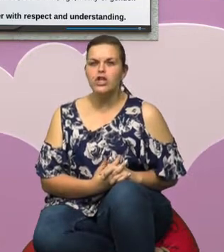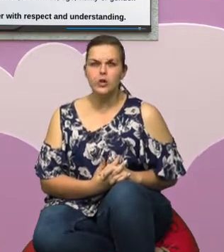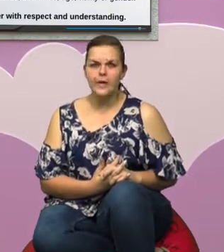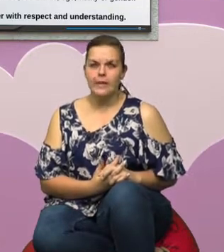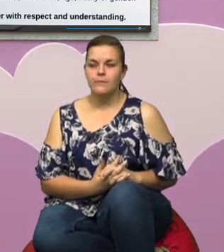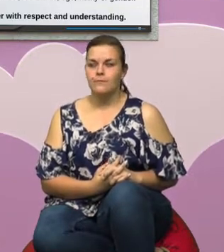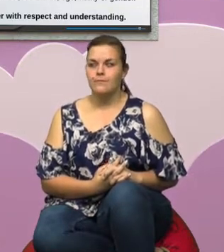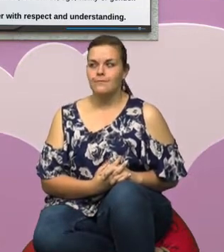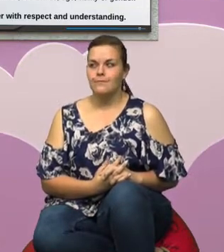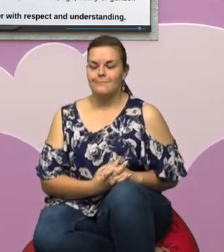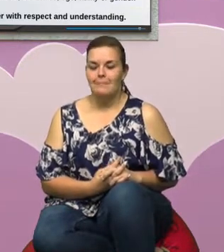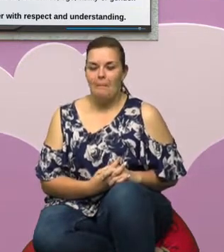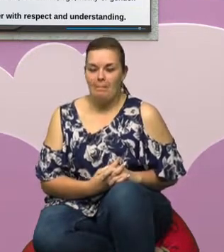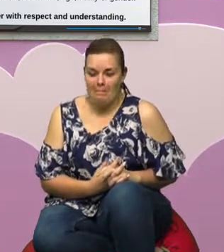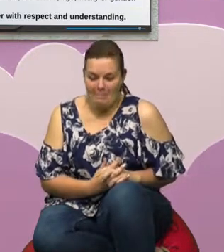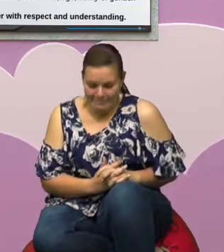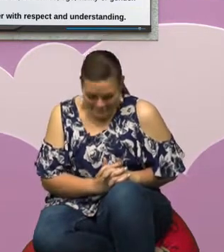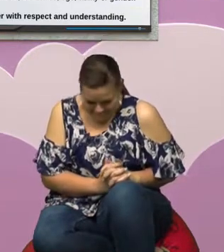Chewy.